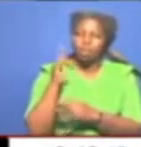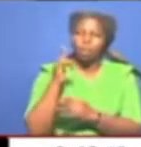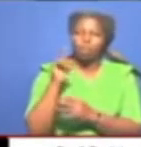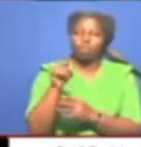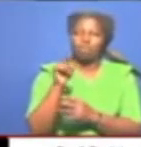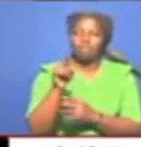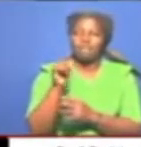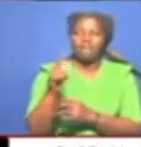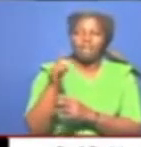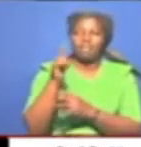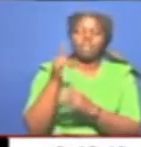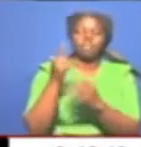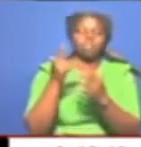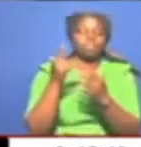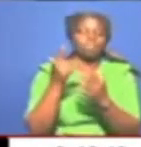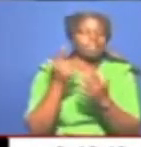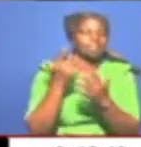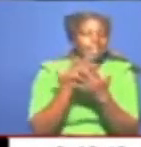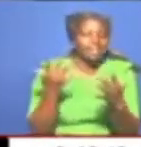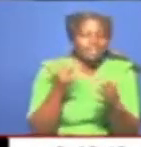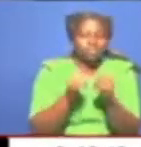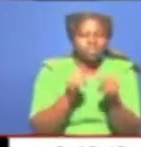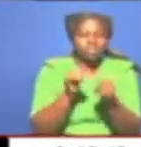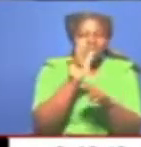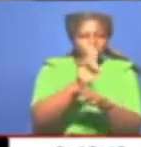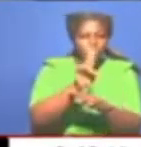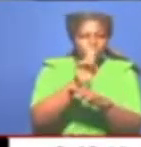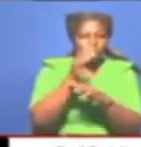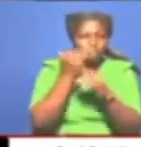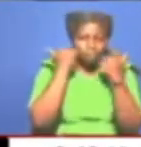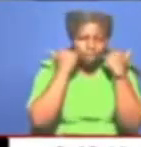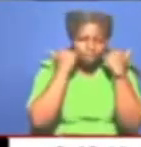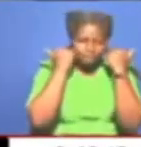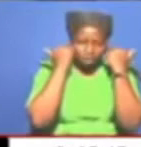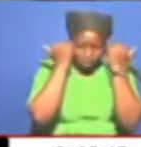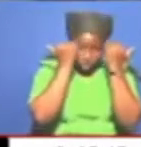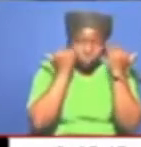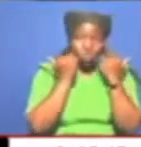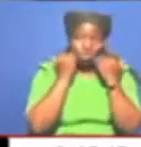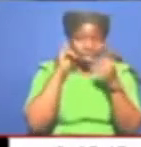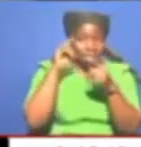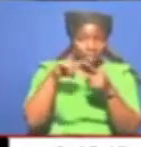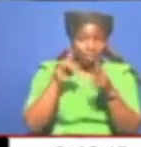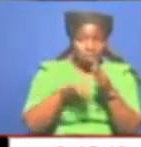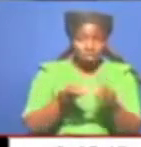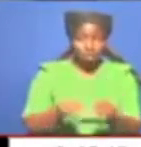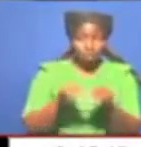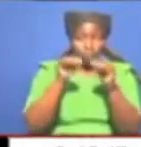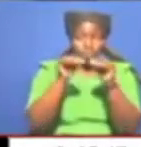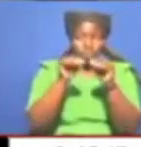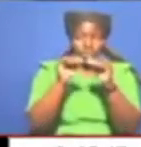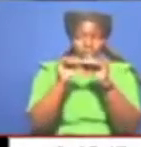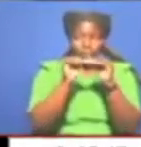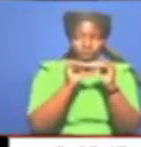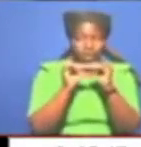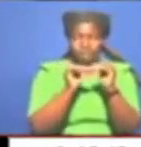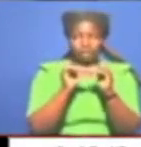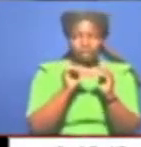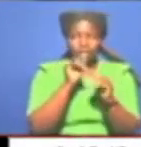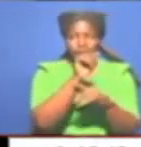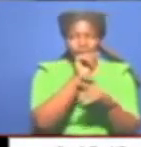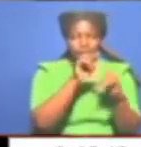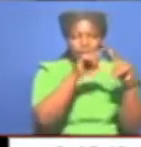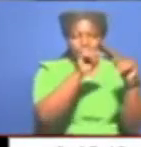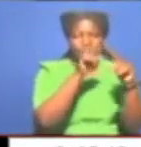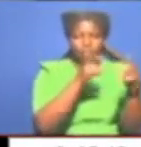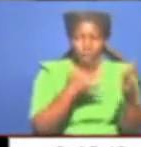courts in an effort to promote democracy. That is a paraphrase from the submissions of my learned friend, President